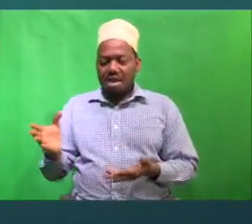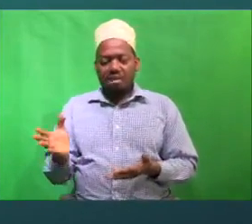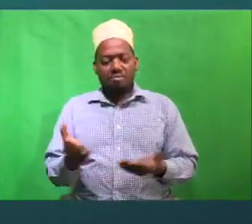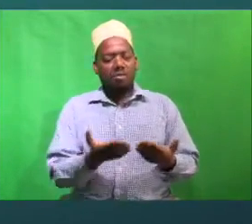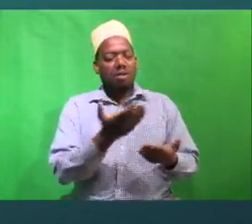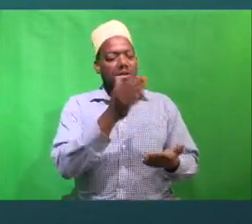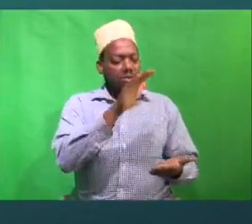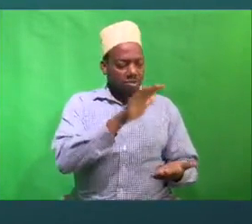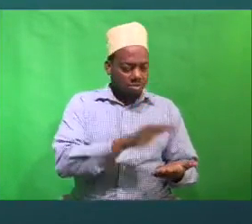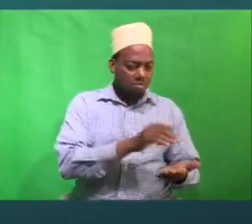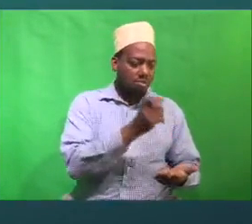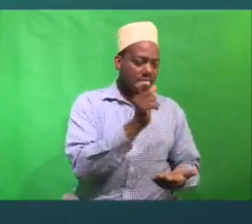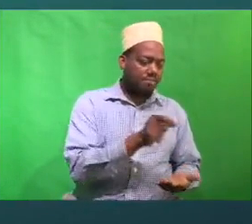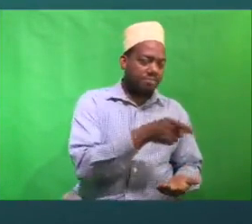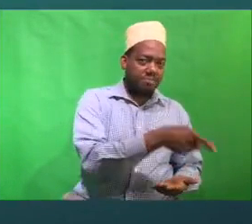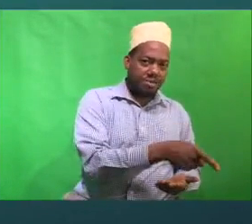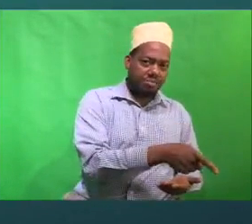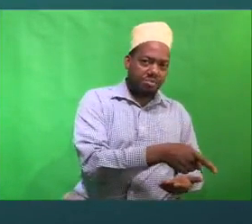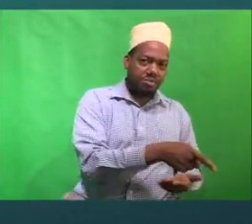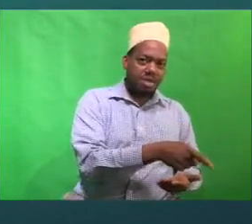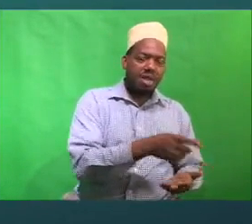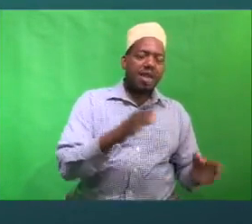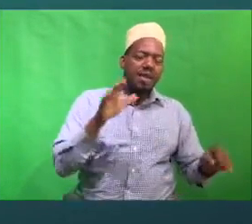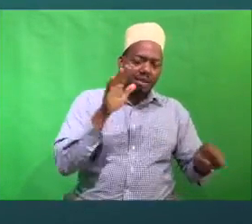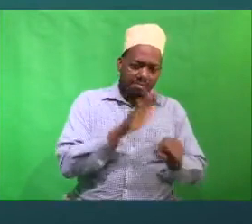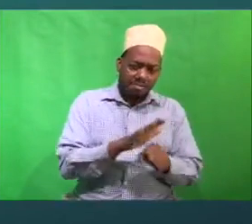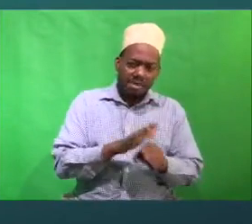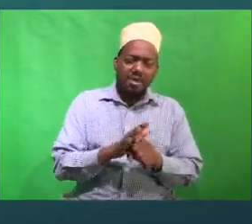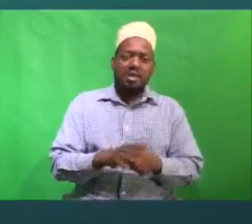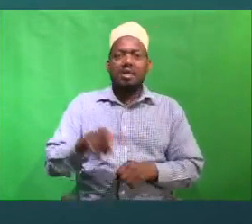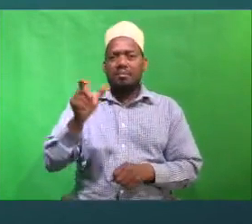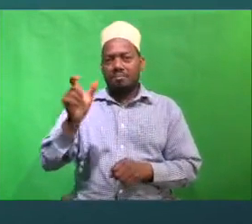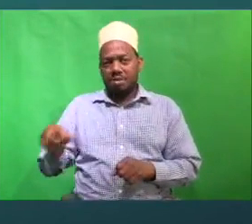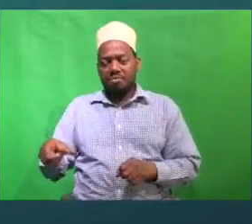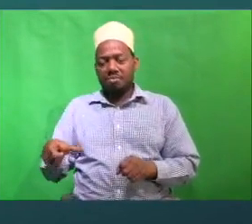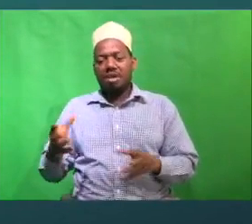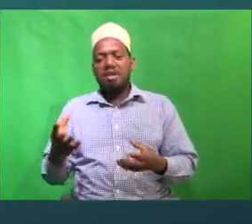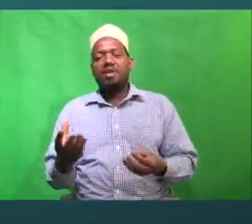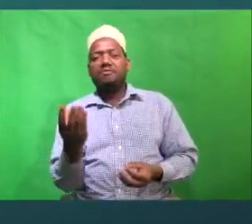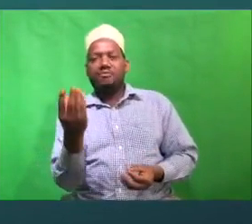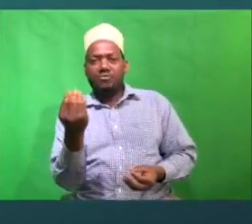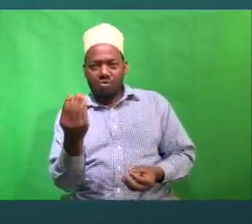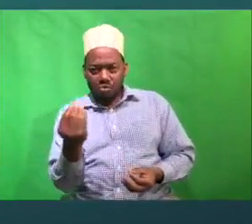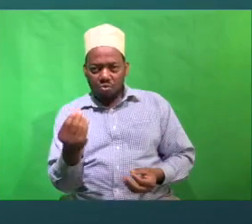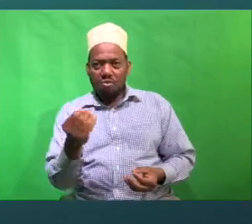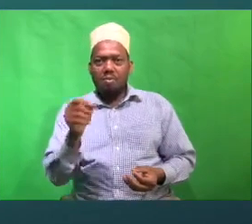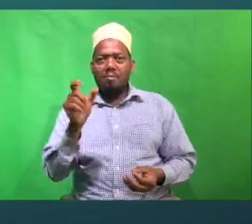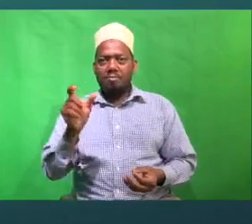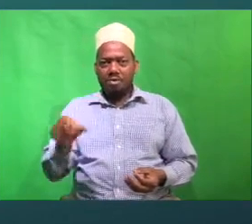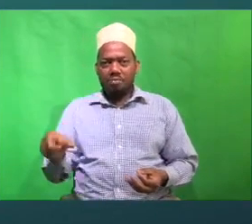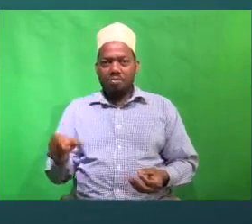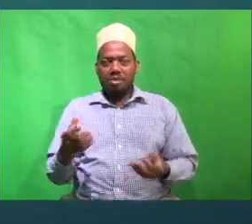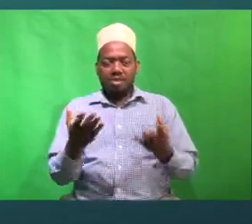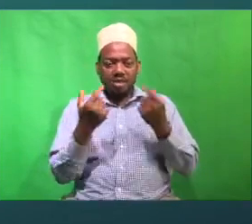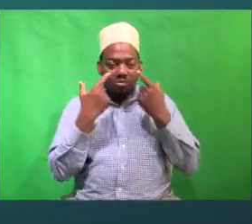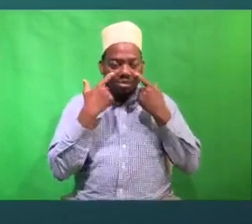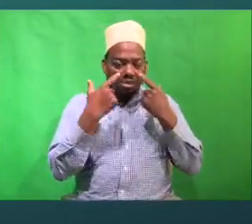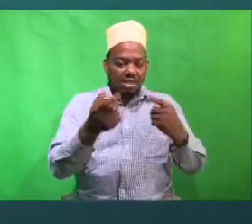they have no people, and some area they have many peoples, and some area have few peoples. That is a way how